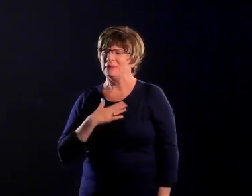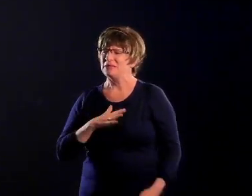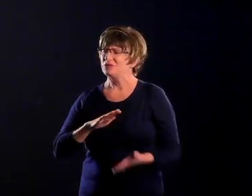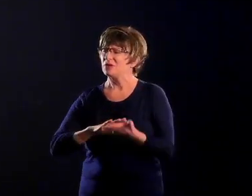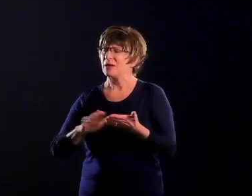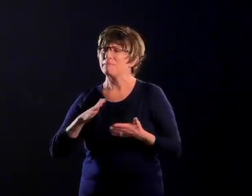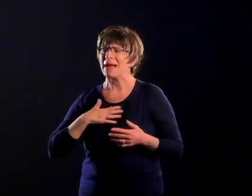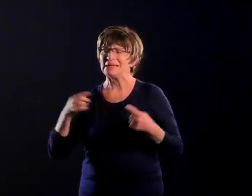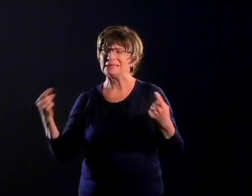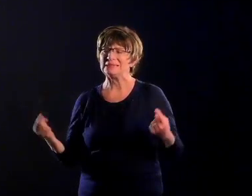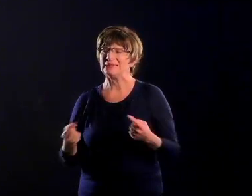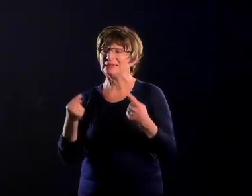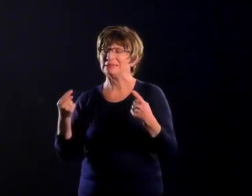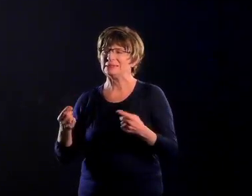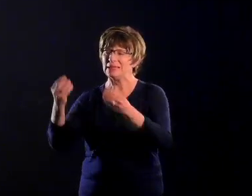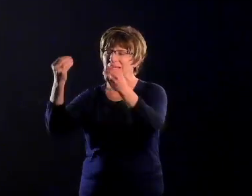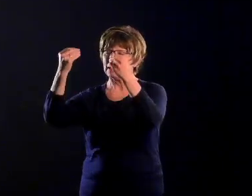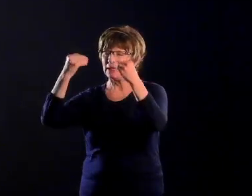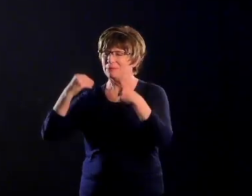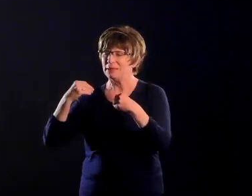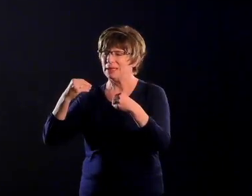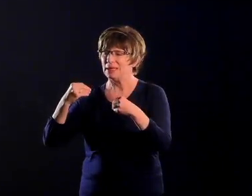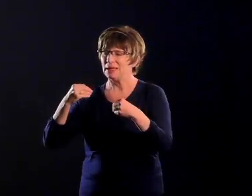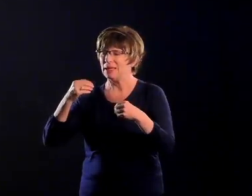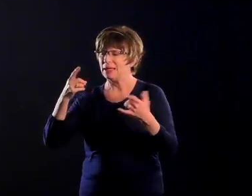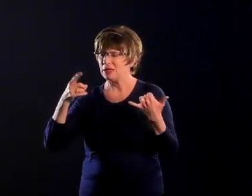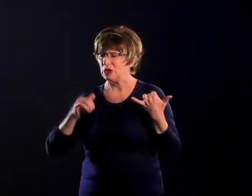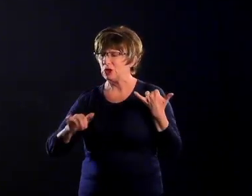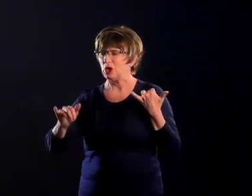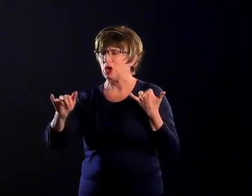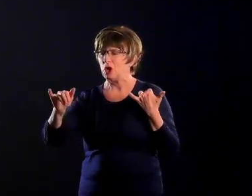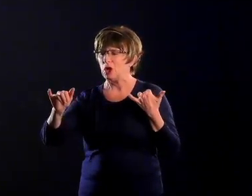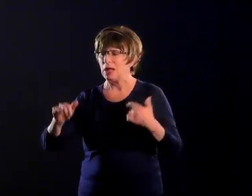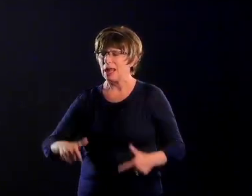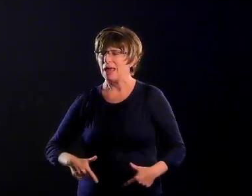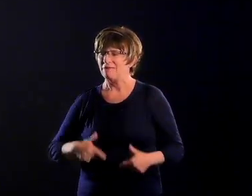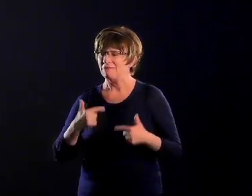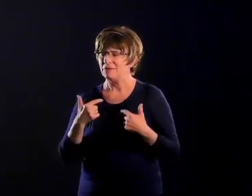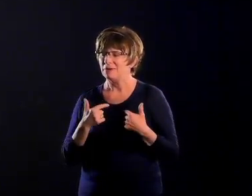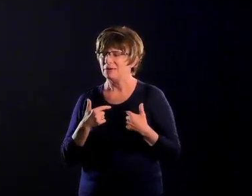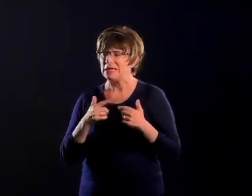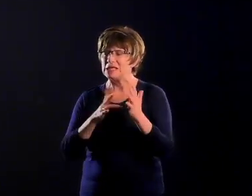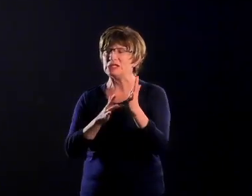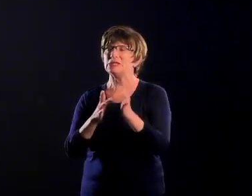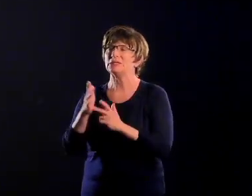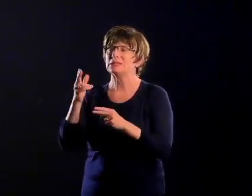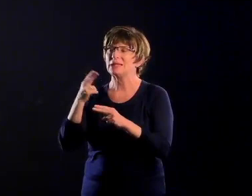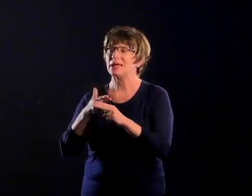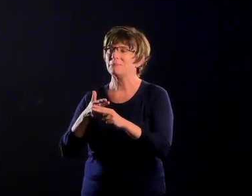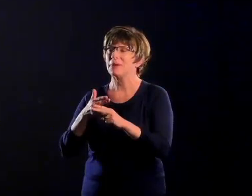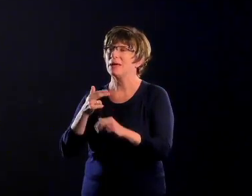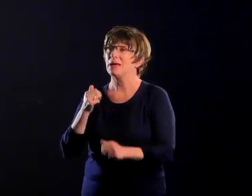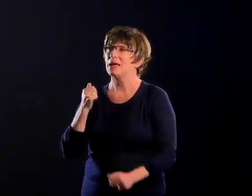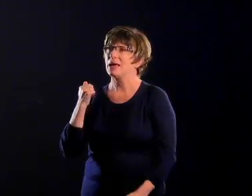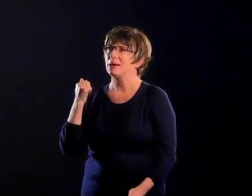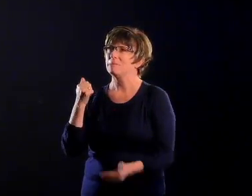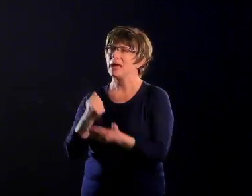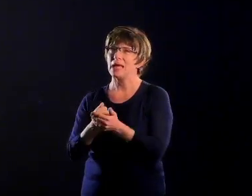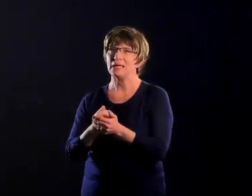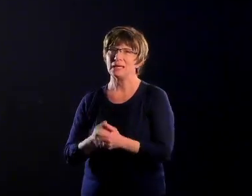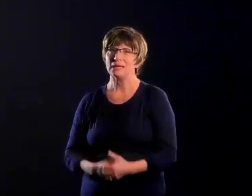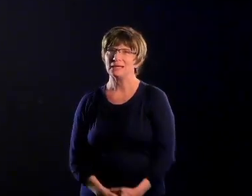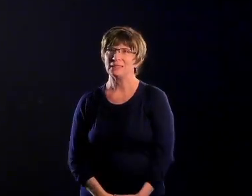sins and give me eternal life. In Jesus' name,